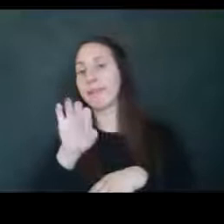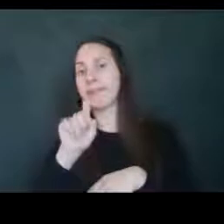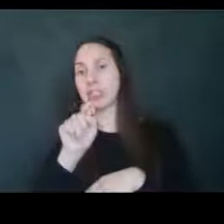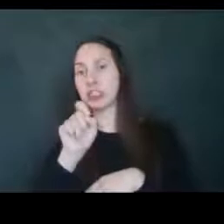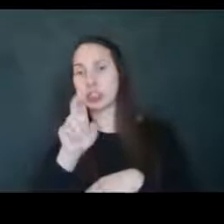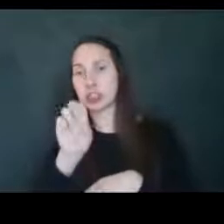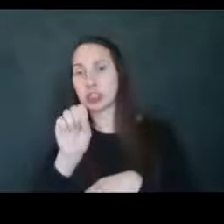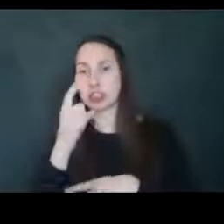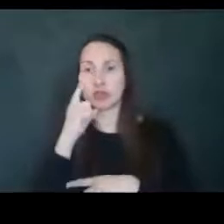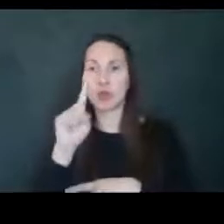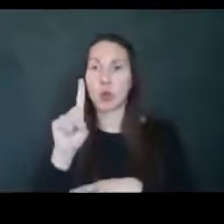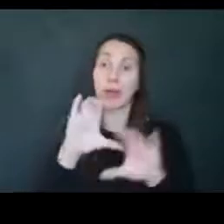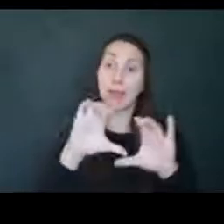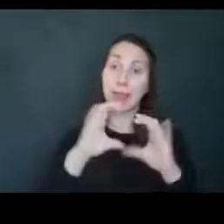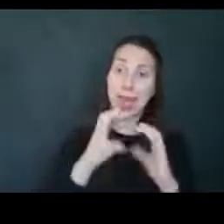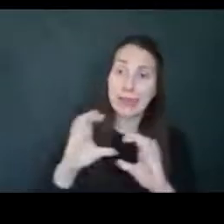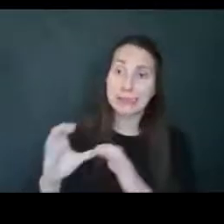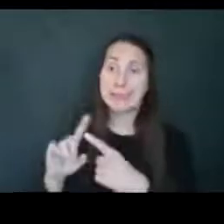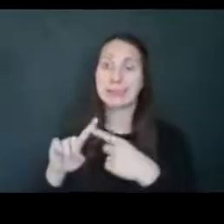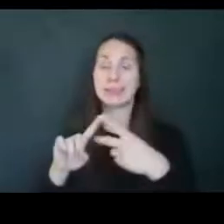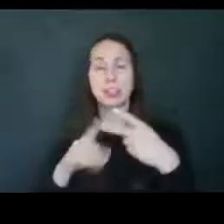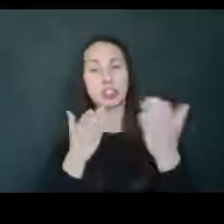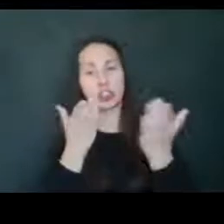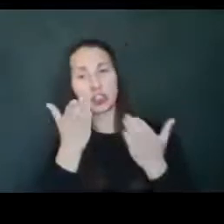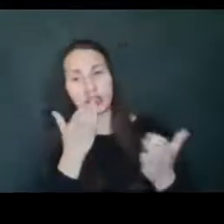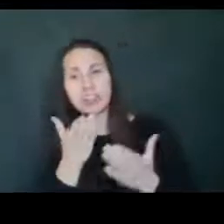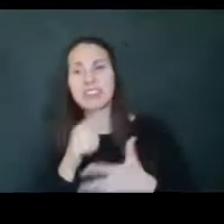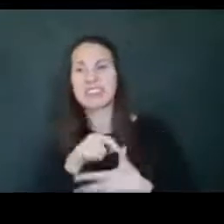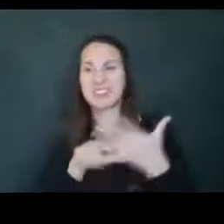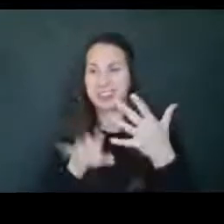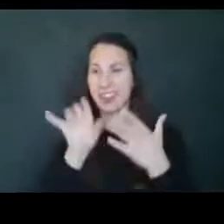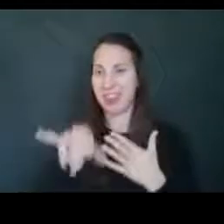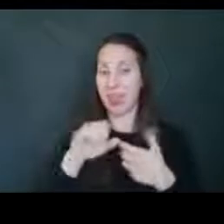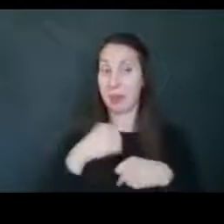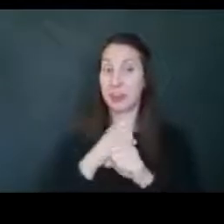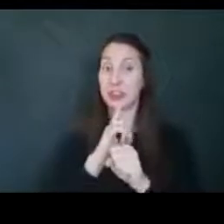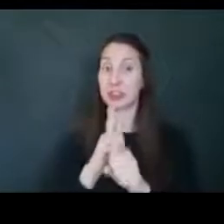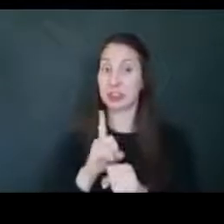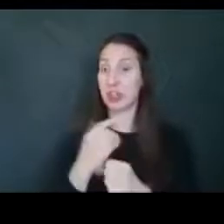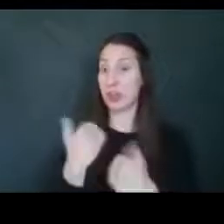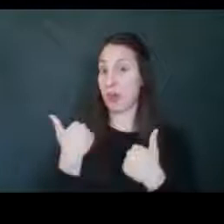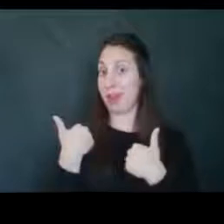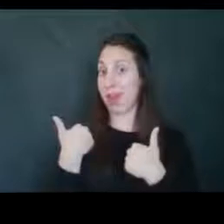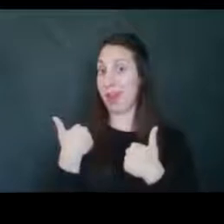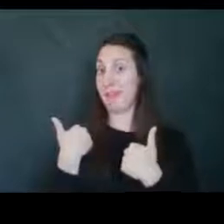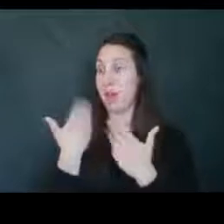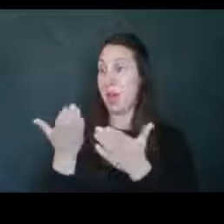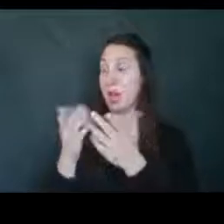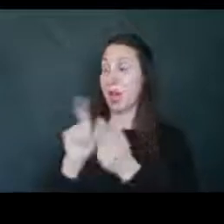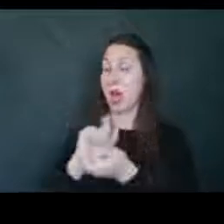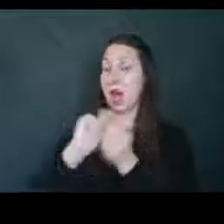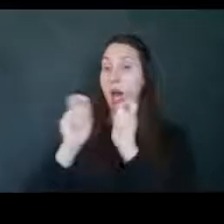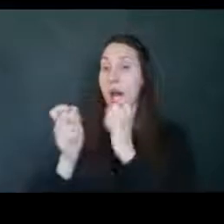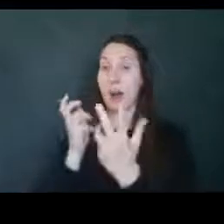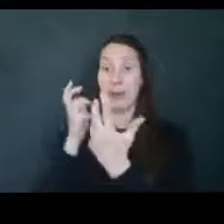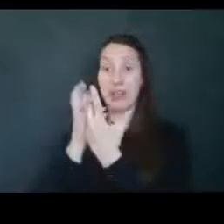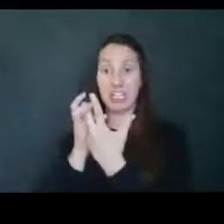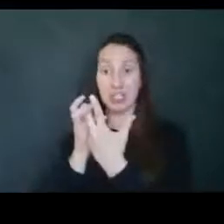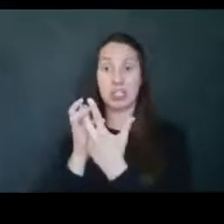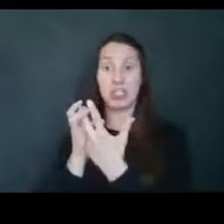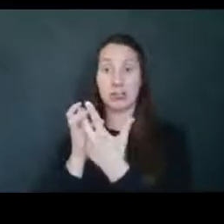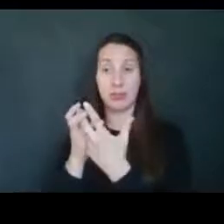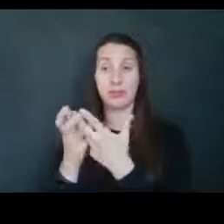services, having easily accessible accommodation request forms available for people. If